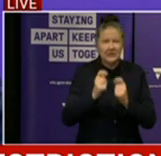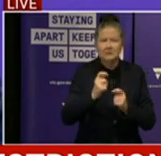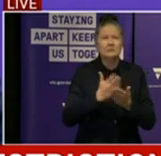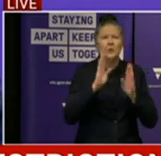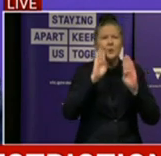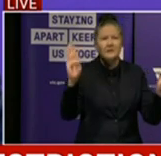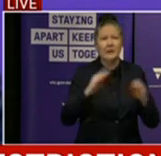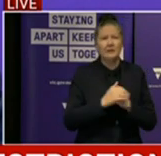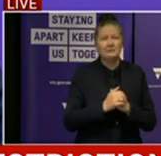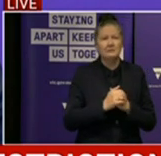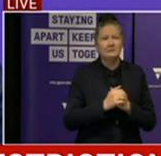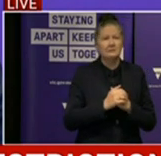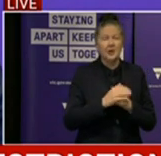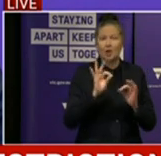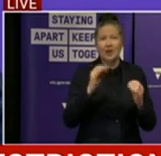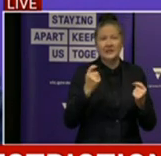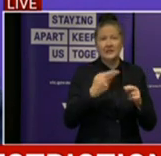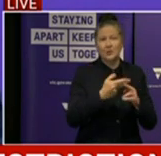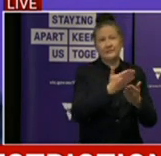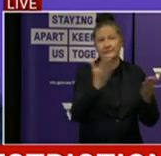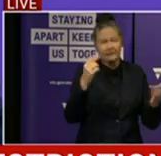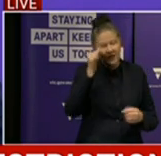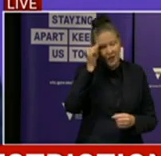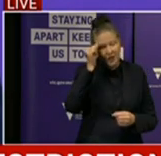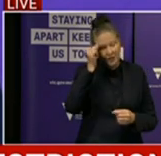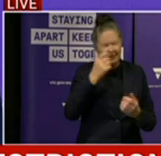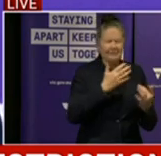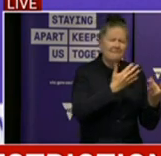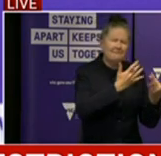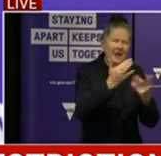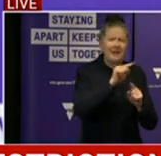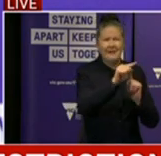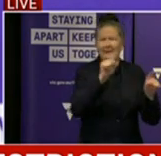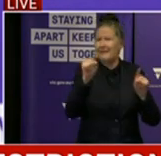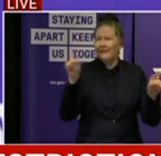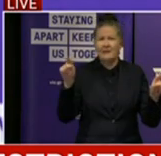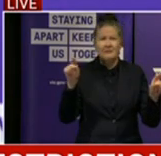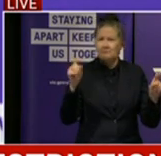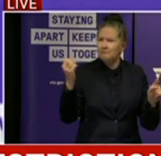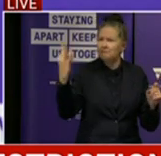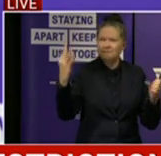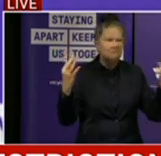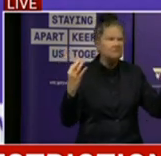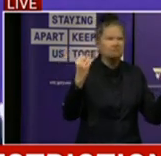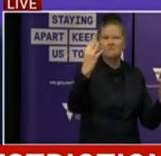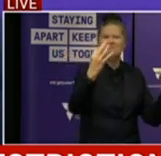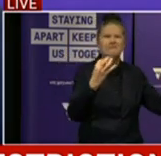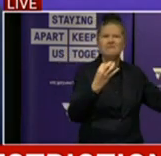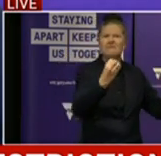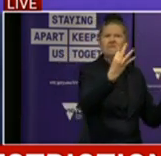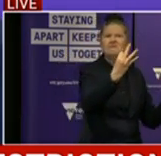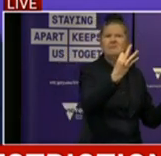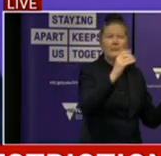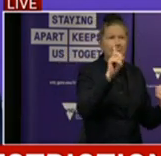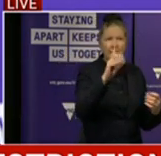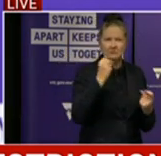it hasn't been easy because there have been many communities where, to the best of our knowledge, there has not been virus. But you've always got to be conservative.